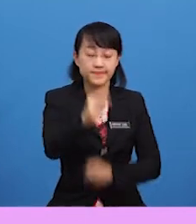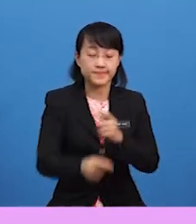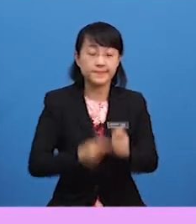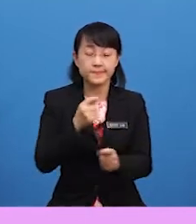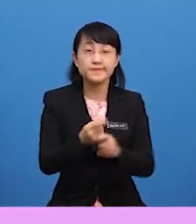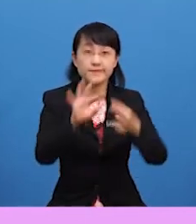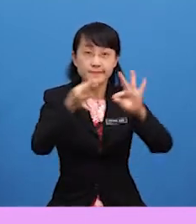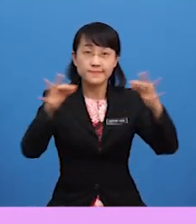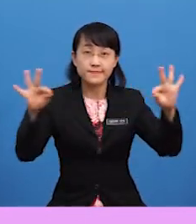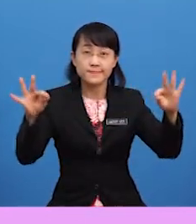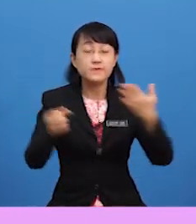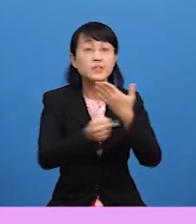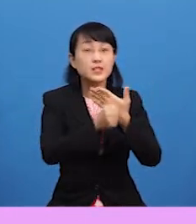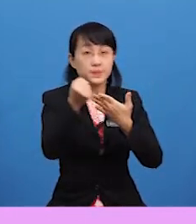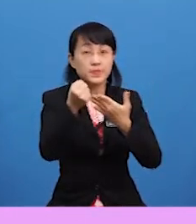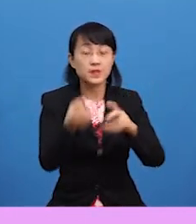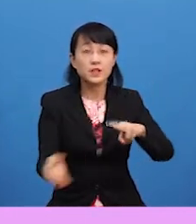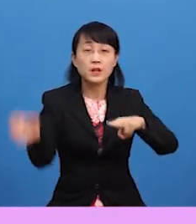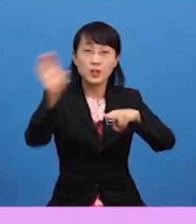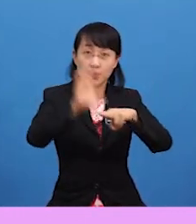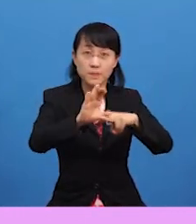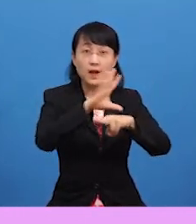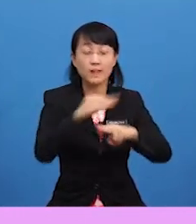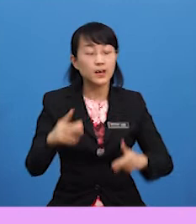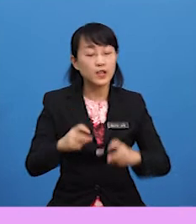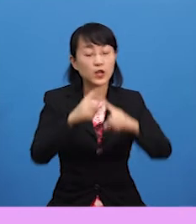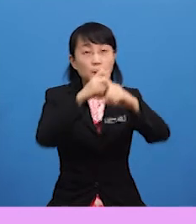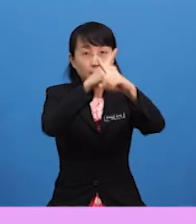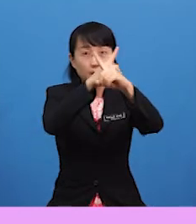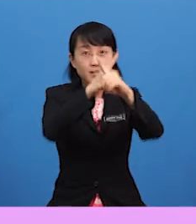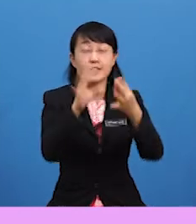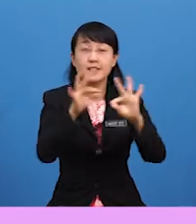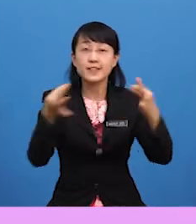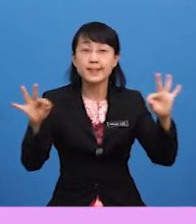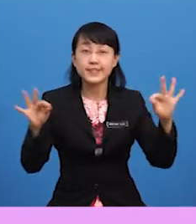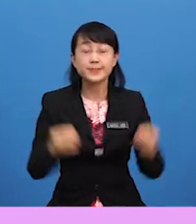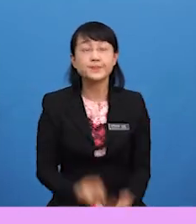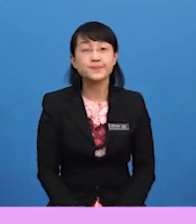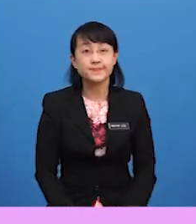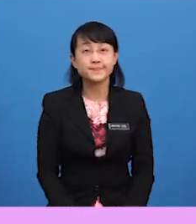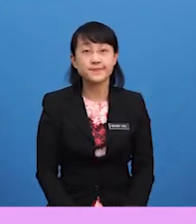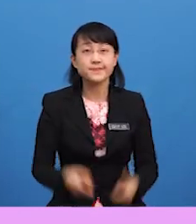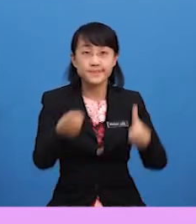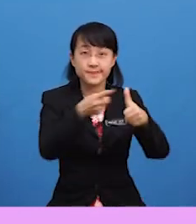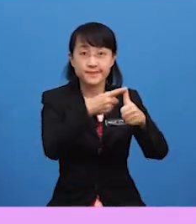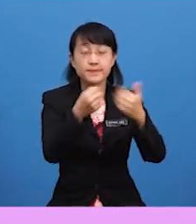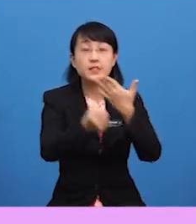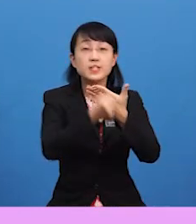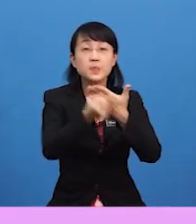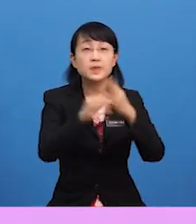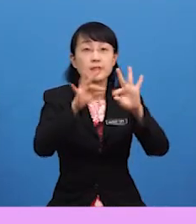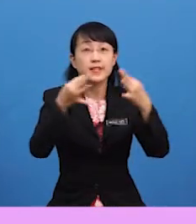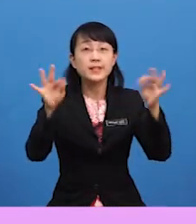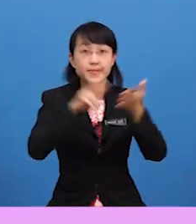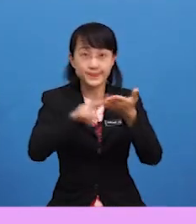sentences: simple, compound, and complex. Let's start with the first one. A simple sentence is